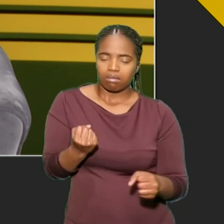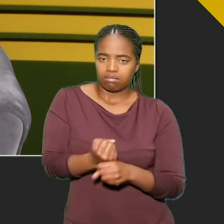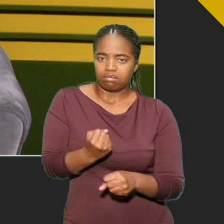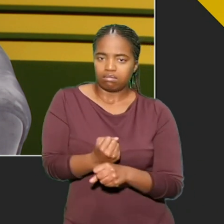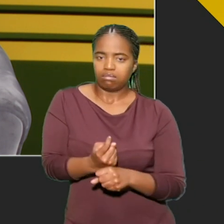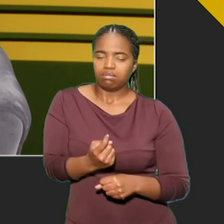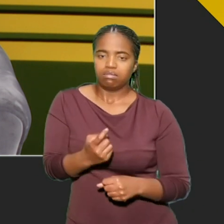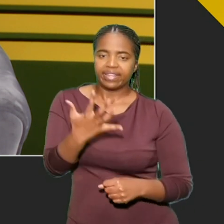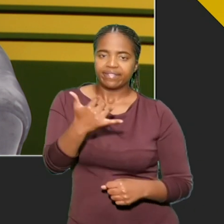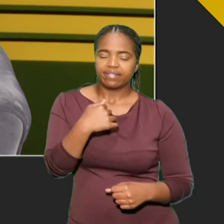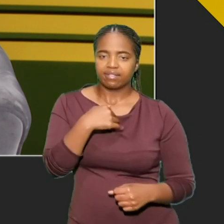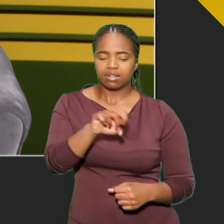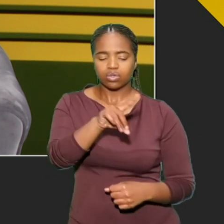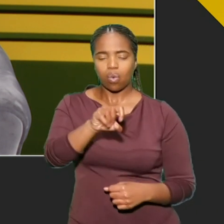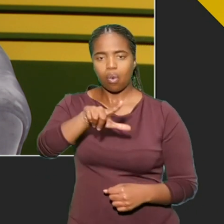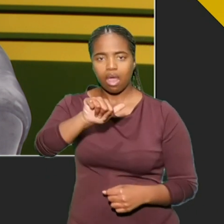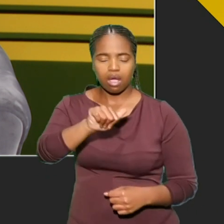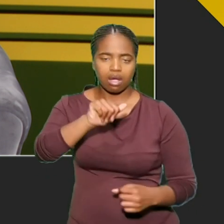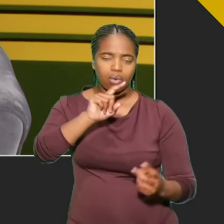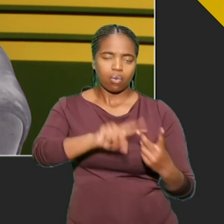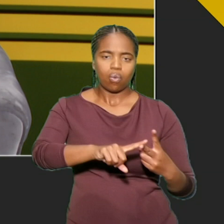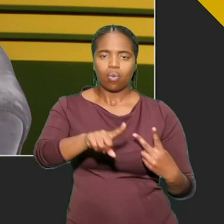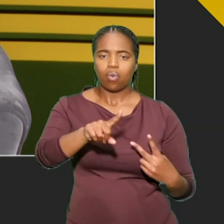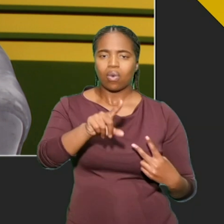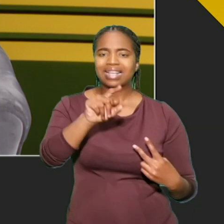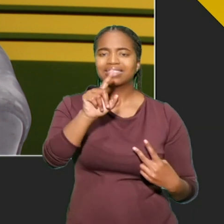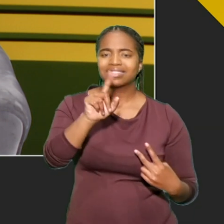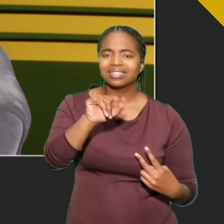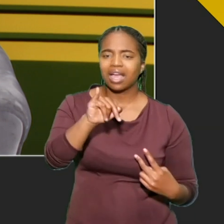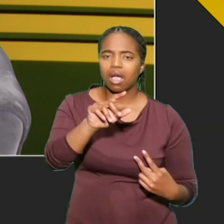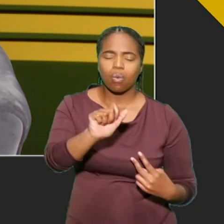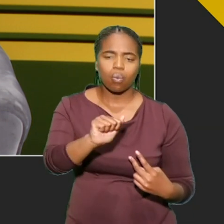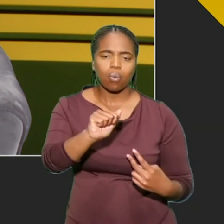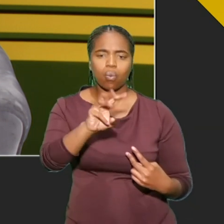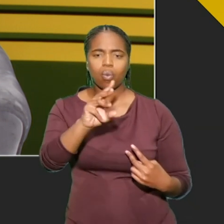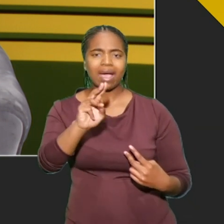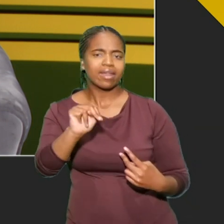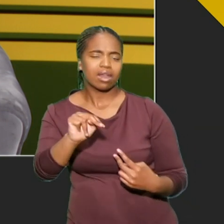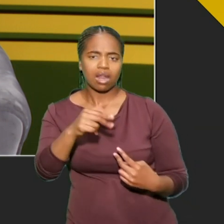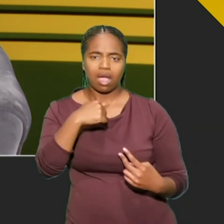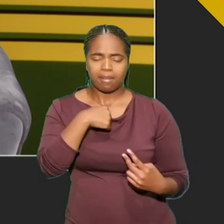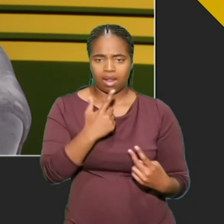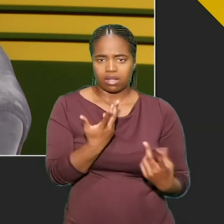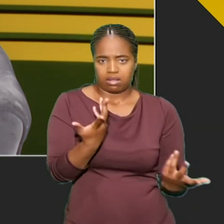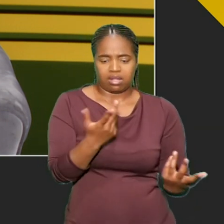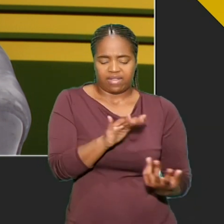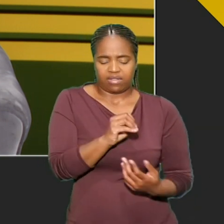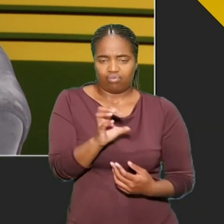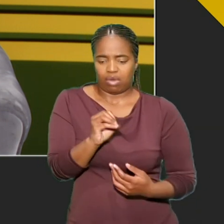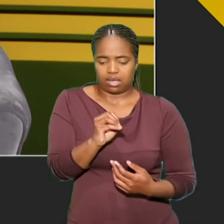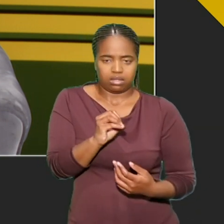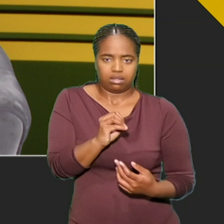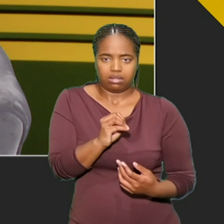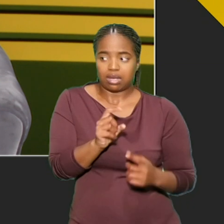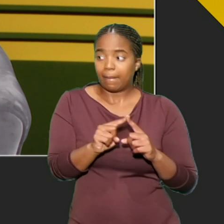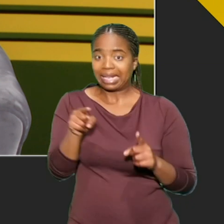you go Zola Square, kapako Taiwan, I'm spending almost less than 500 rand, you know, as